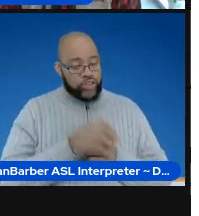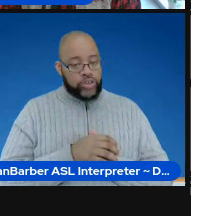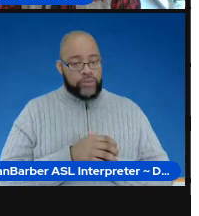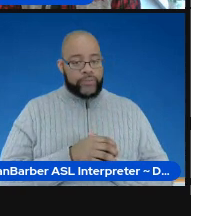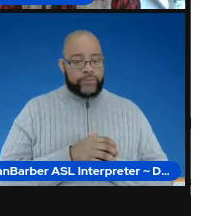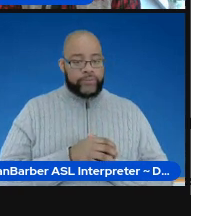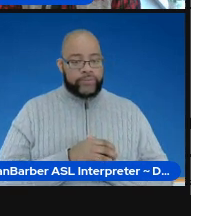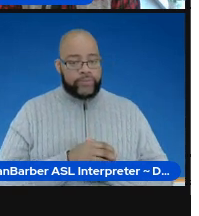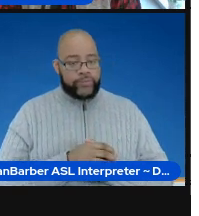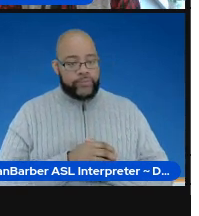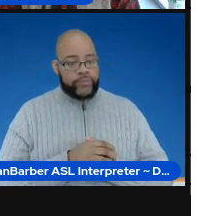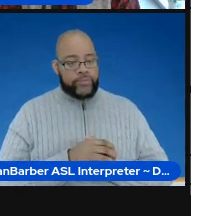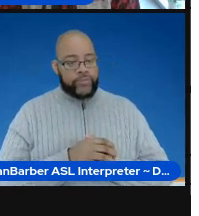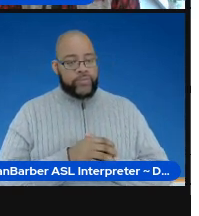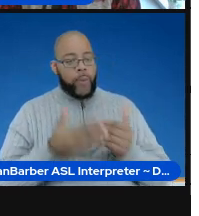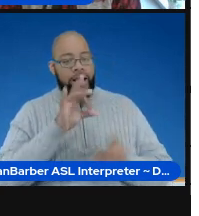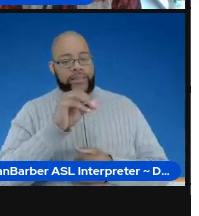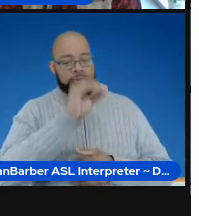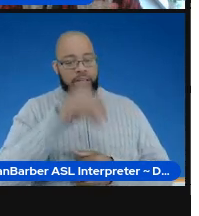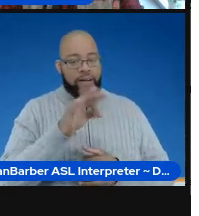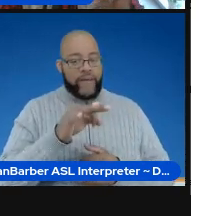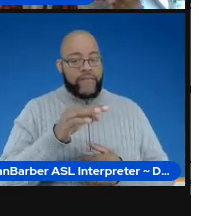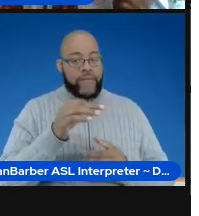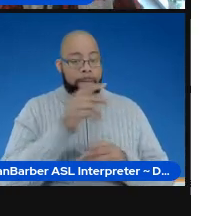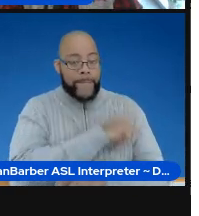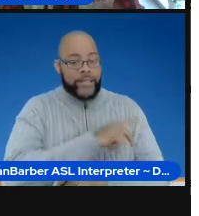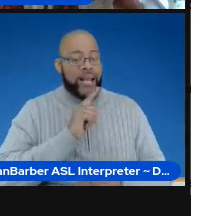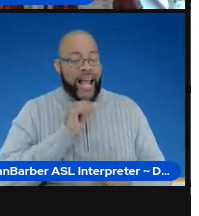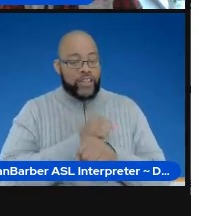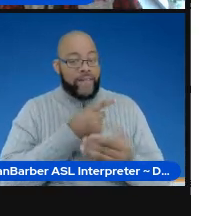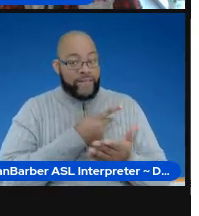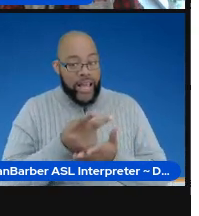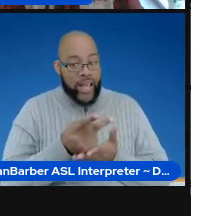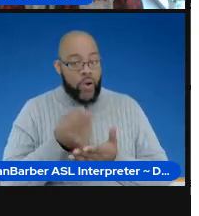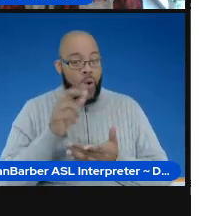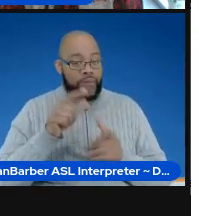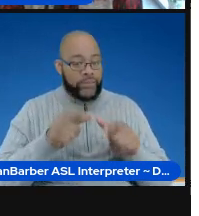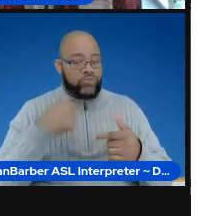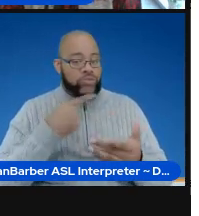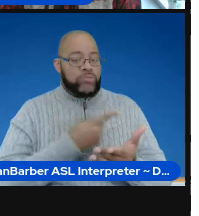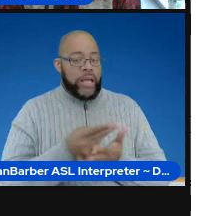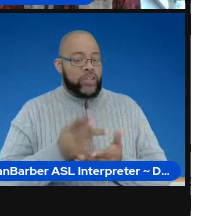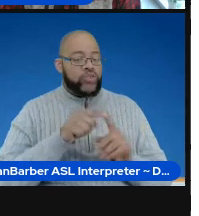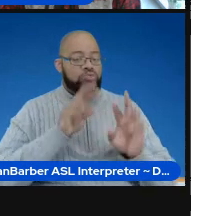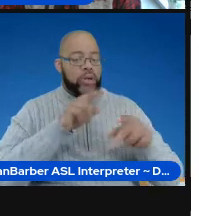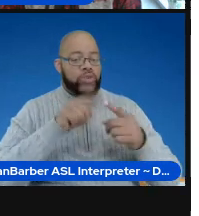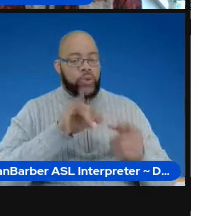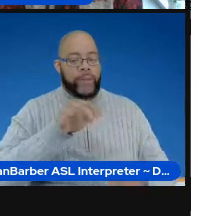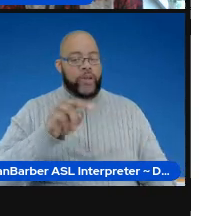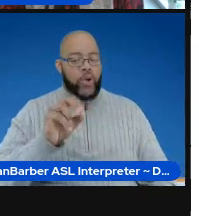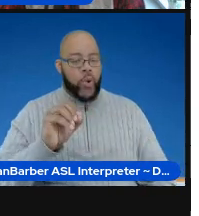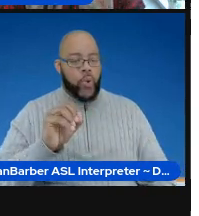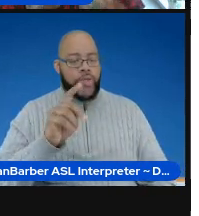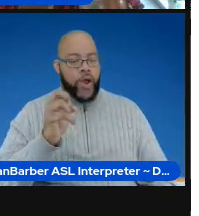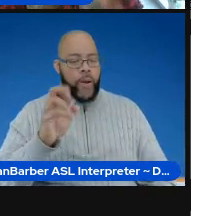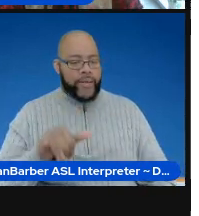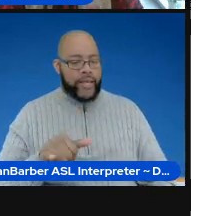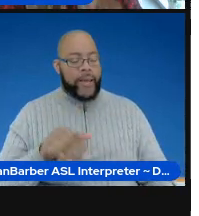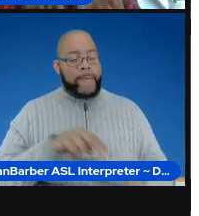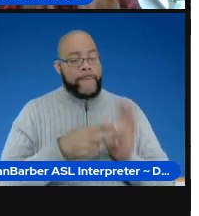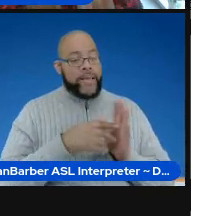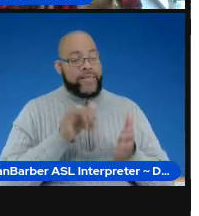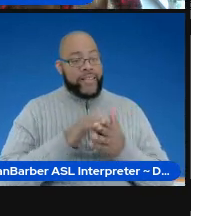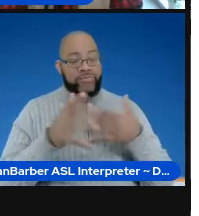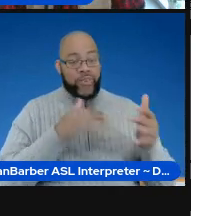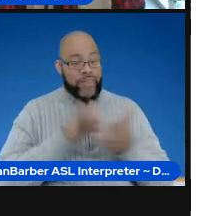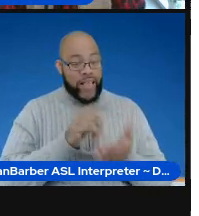adenocarcinoma, almost 80% of the patients will actually either fail or eventually fail to respond to immunotherapy. So that means that even though